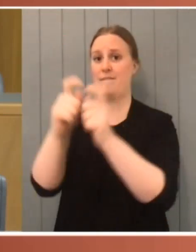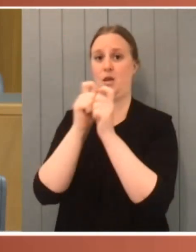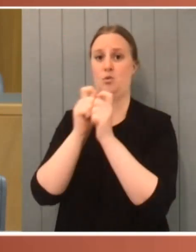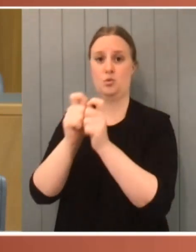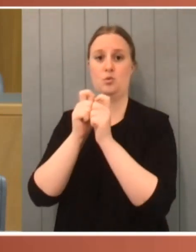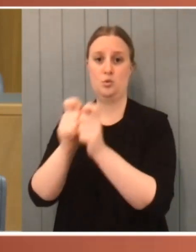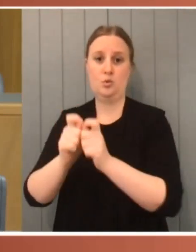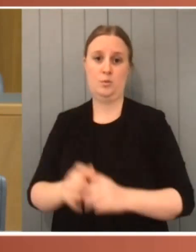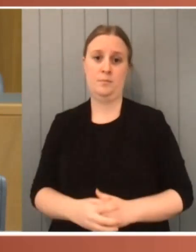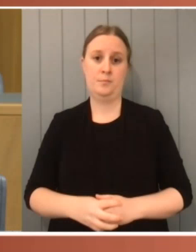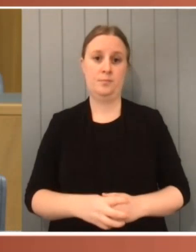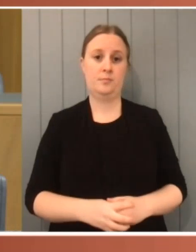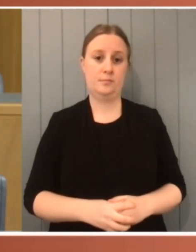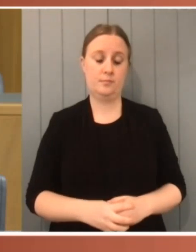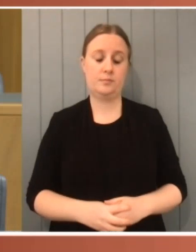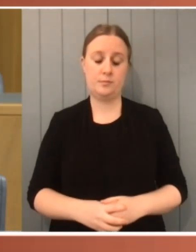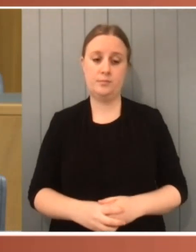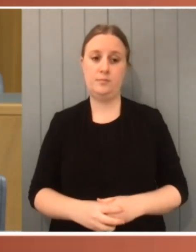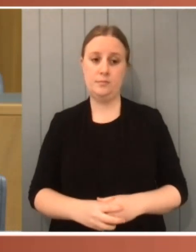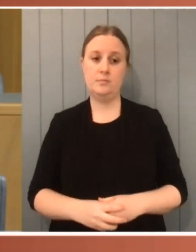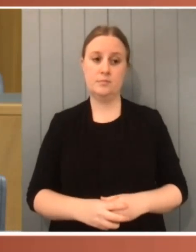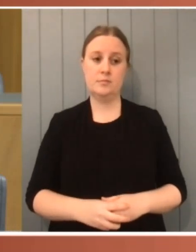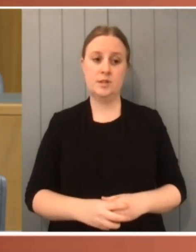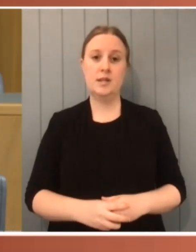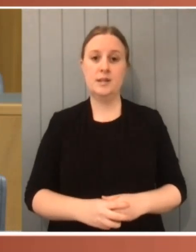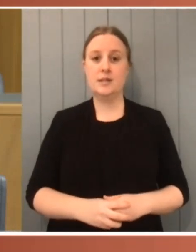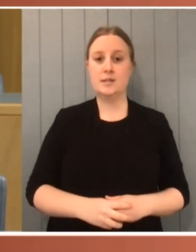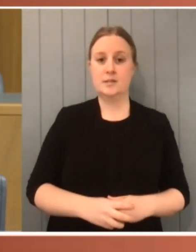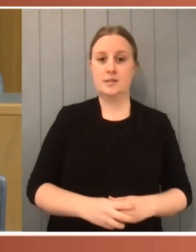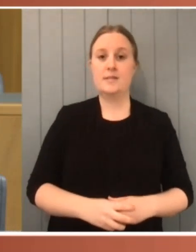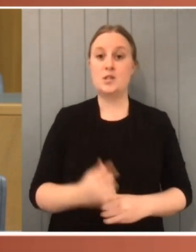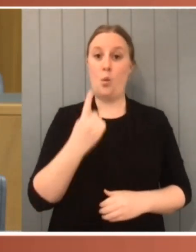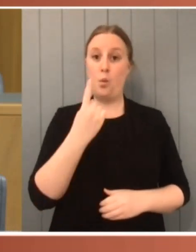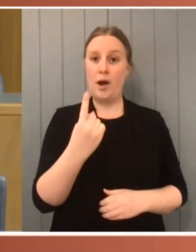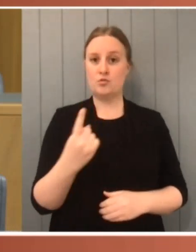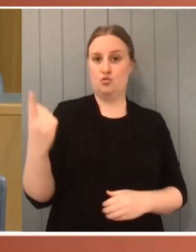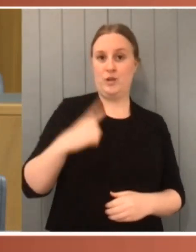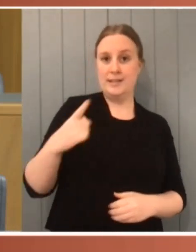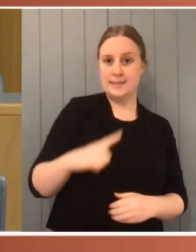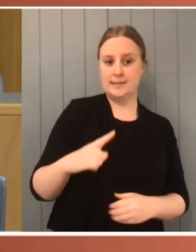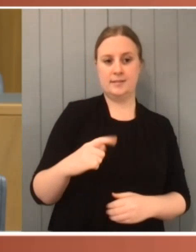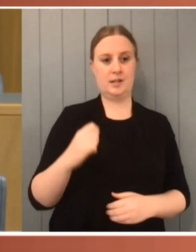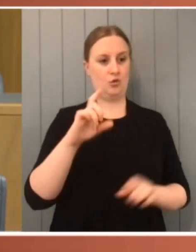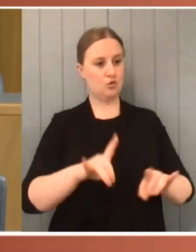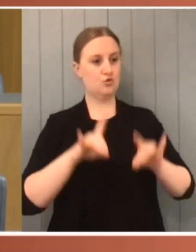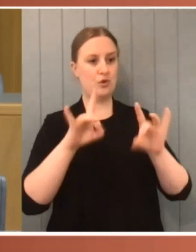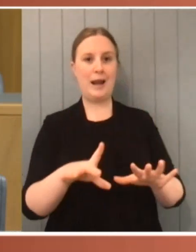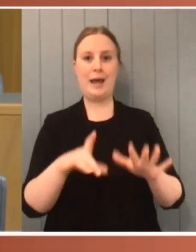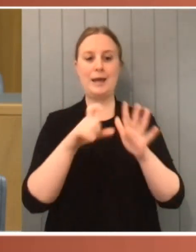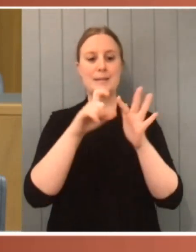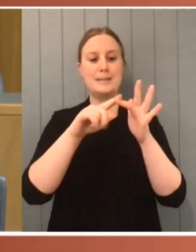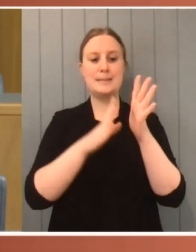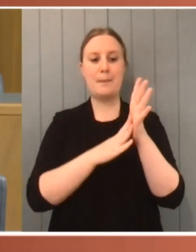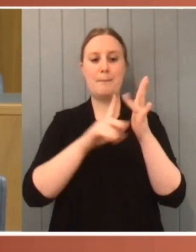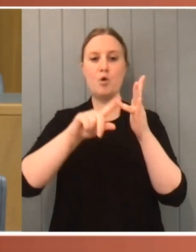the ingredients of the nation's democratic exceptionalism. One of the reasons why the political centre